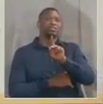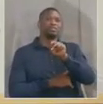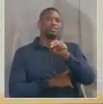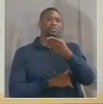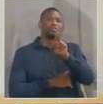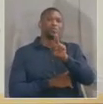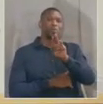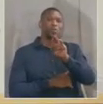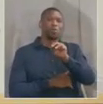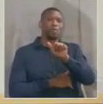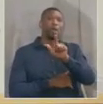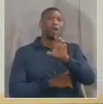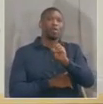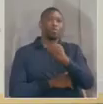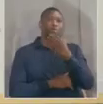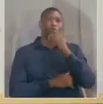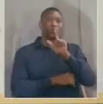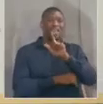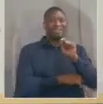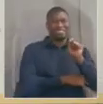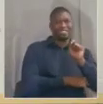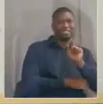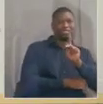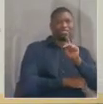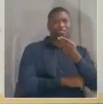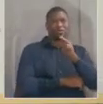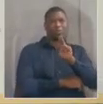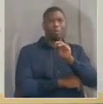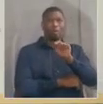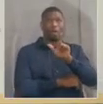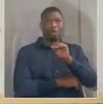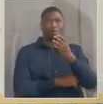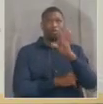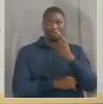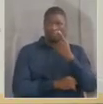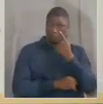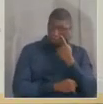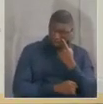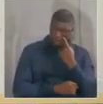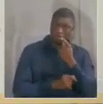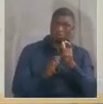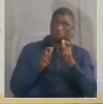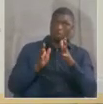to be the Lieutenant General Khumalo, the witness to the commission,